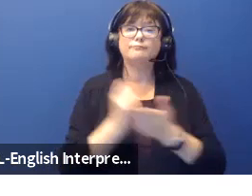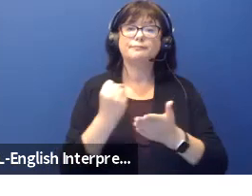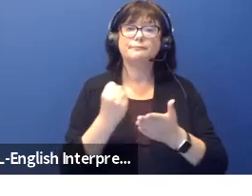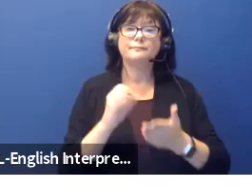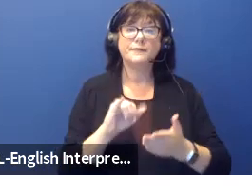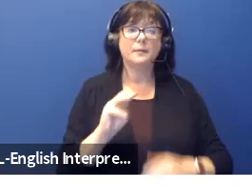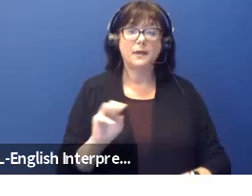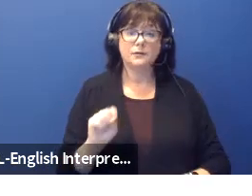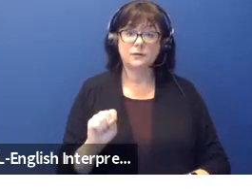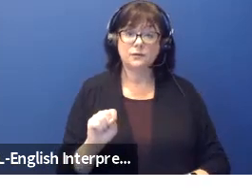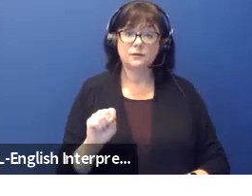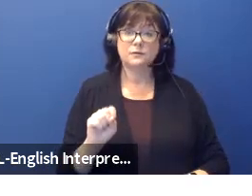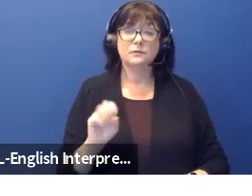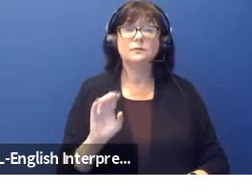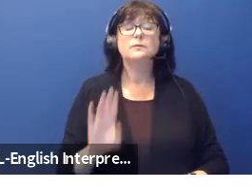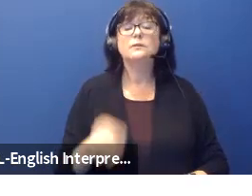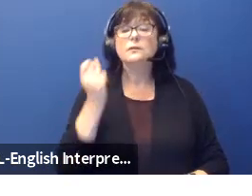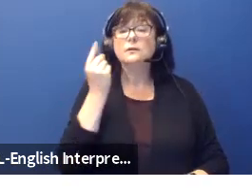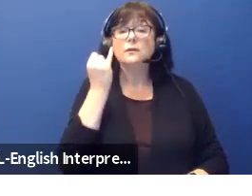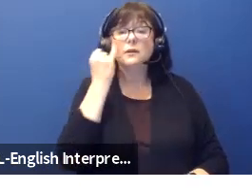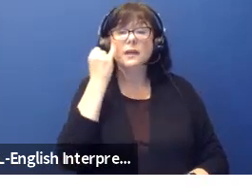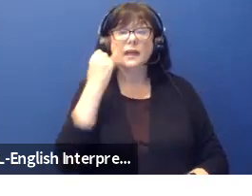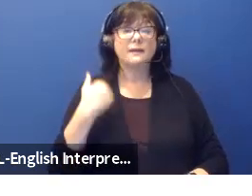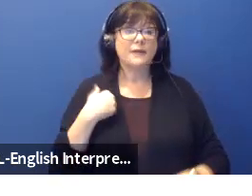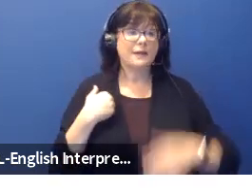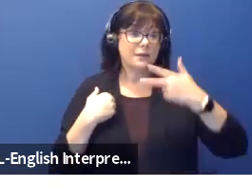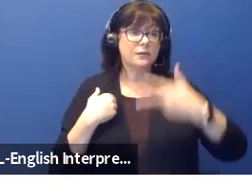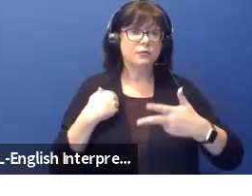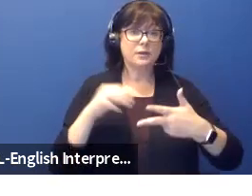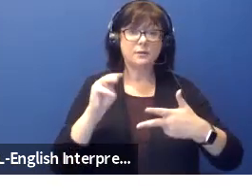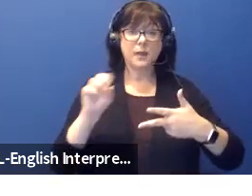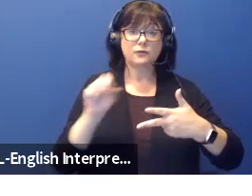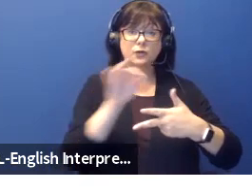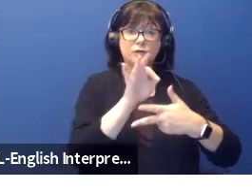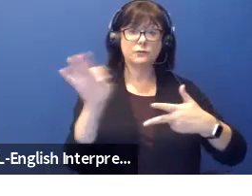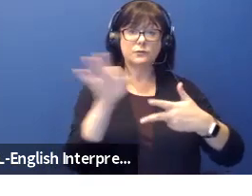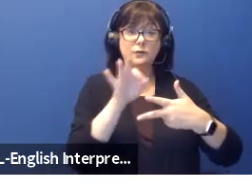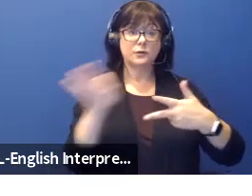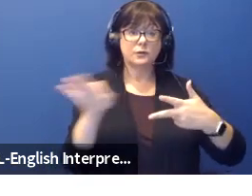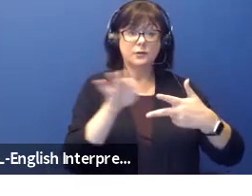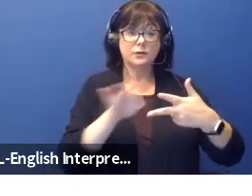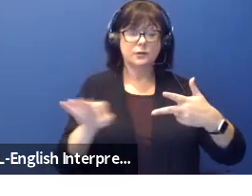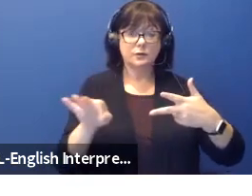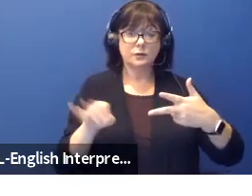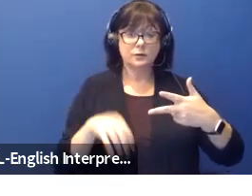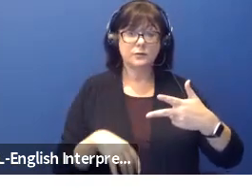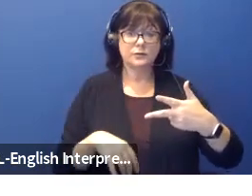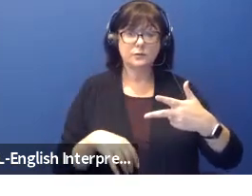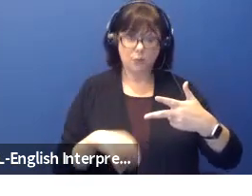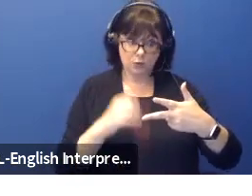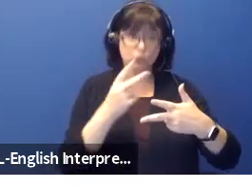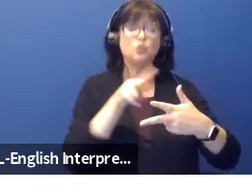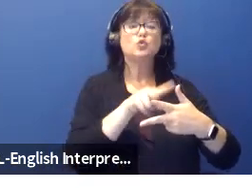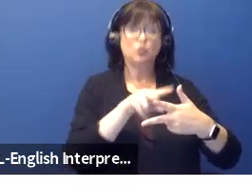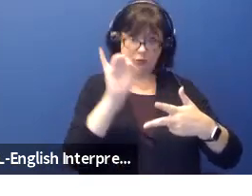milestones in there and 2 are attained and 1 is not. Doesn't mean you get a black mark against you for the